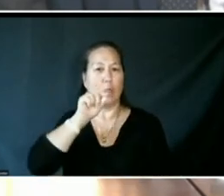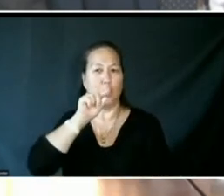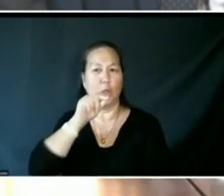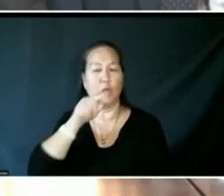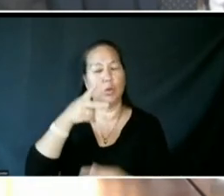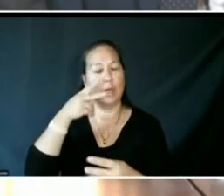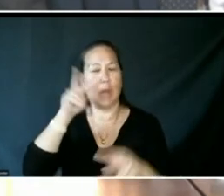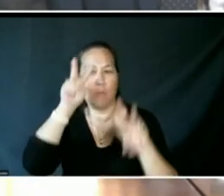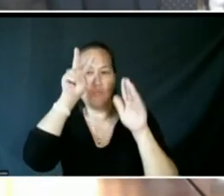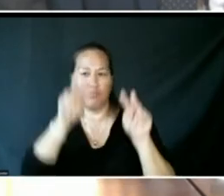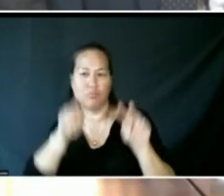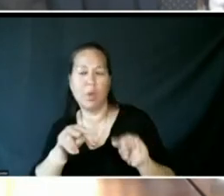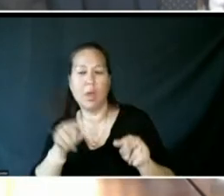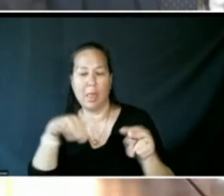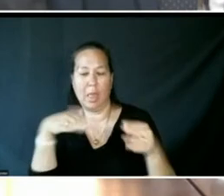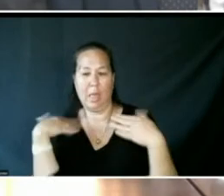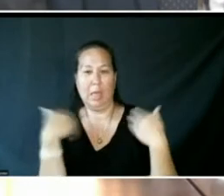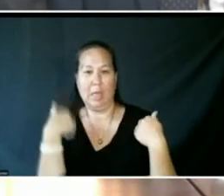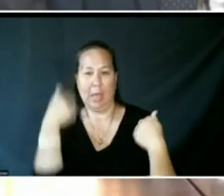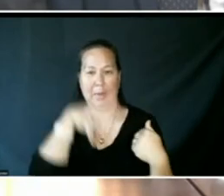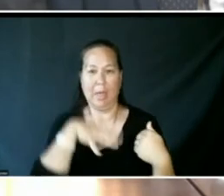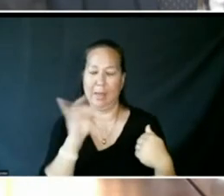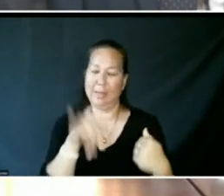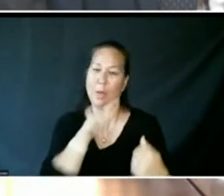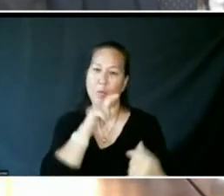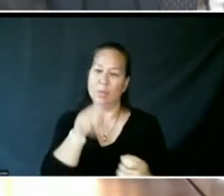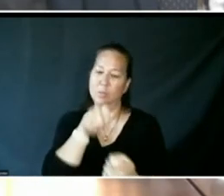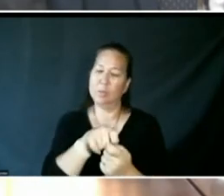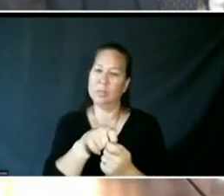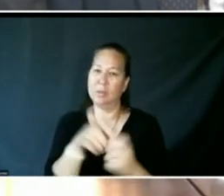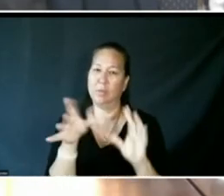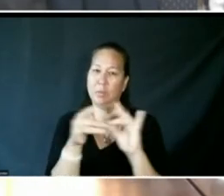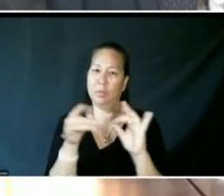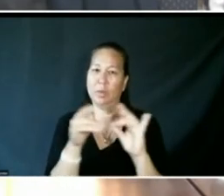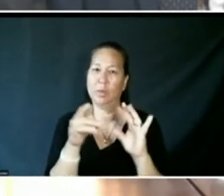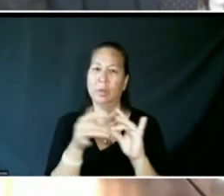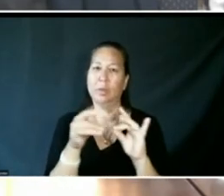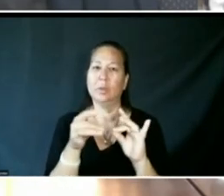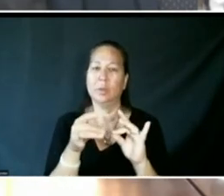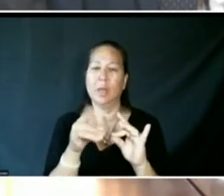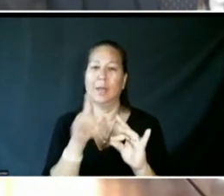name. It was a particular tweet that, for lack of a better word, was a straw that broke the camel's back.